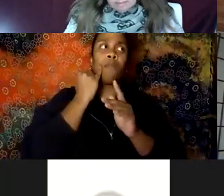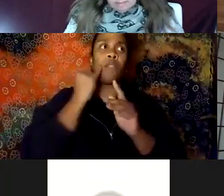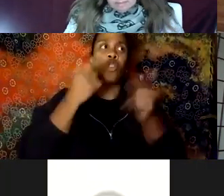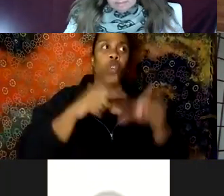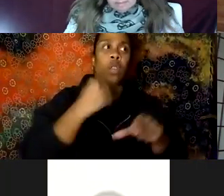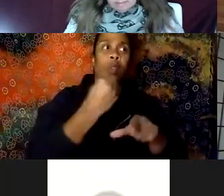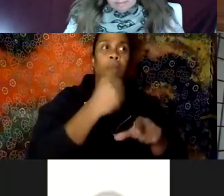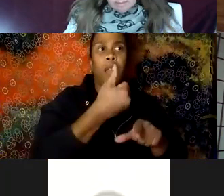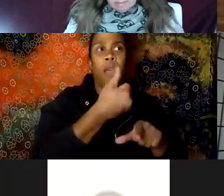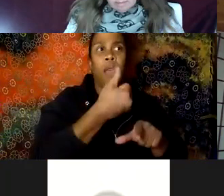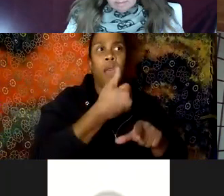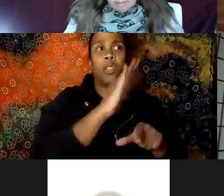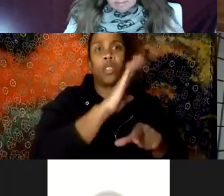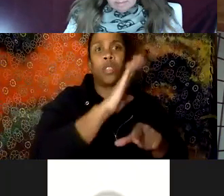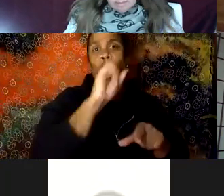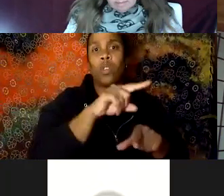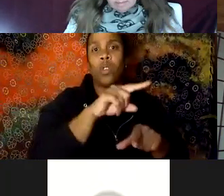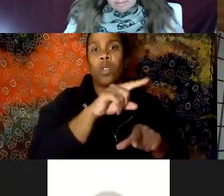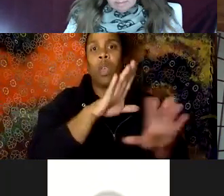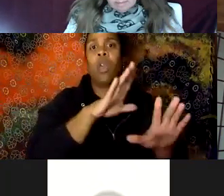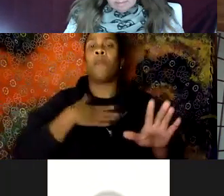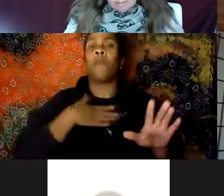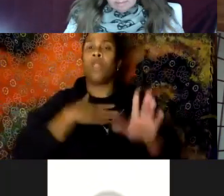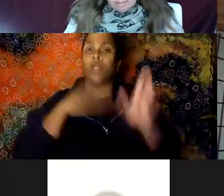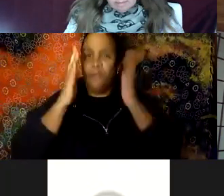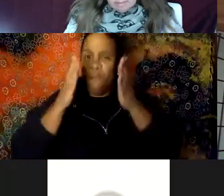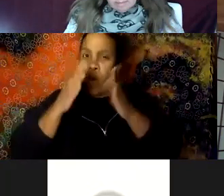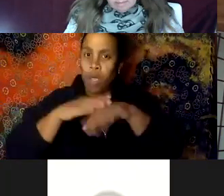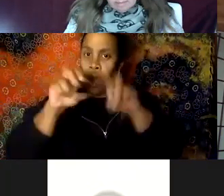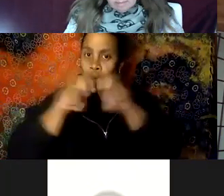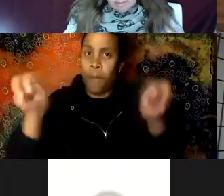that you allow the attention to stay up here on the panel, but maybe write down what